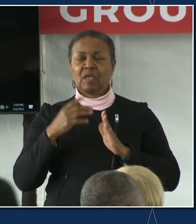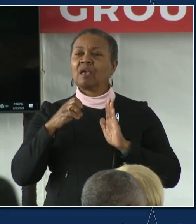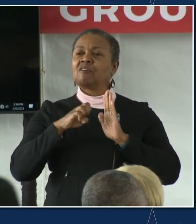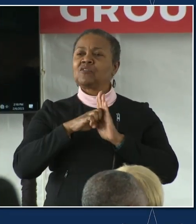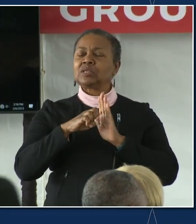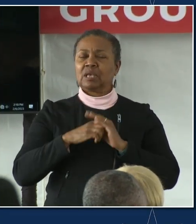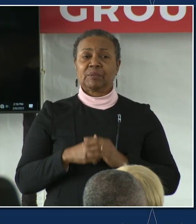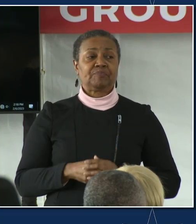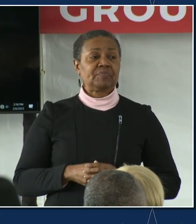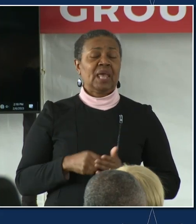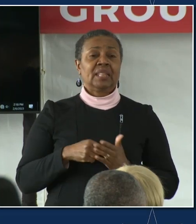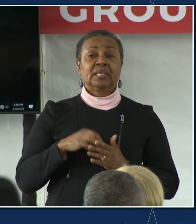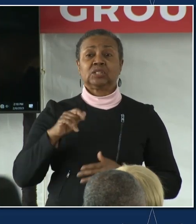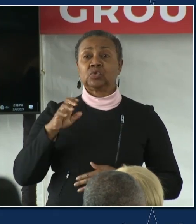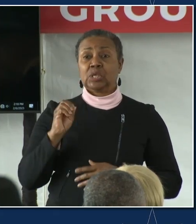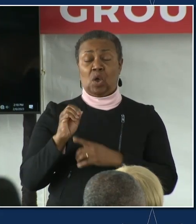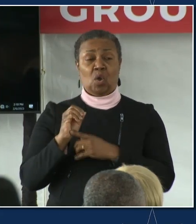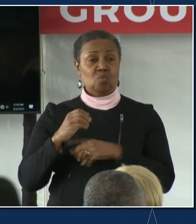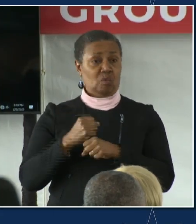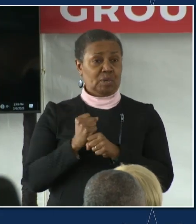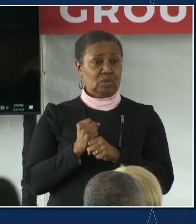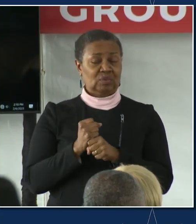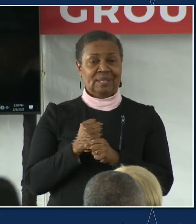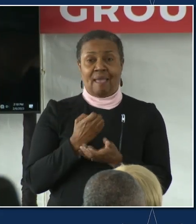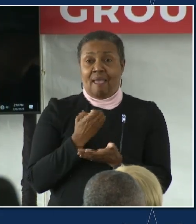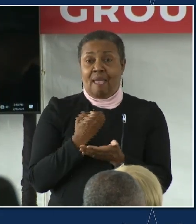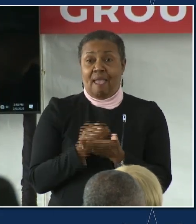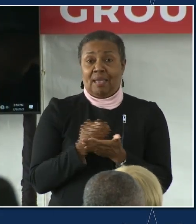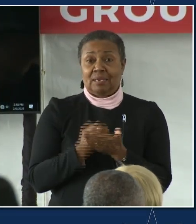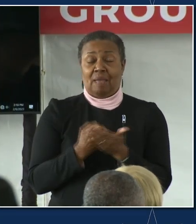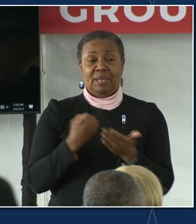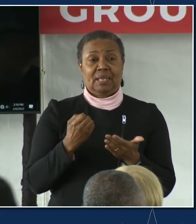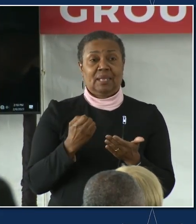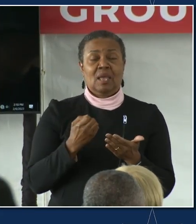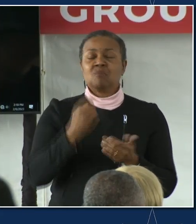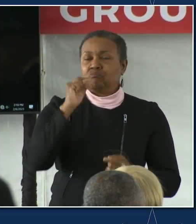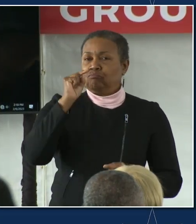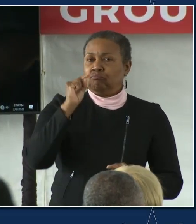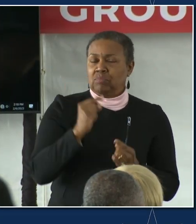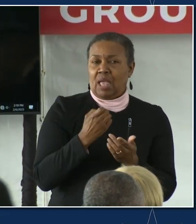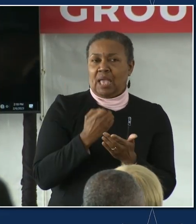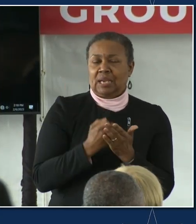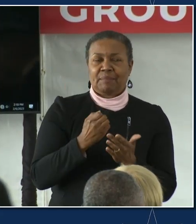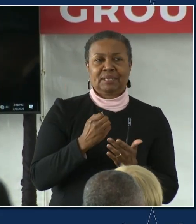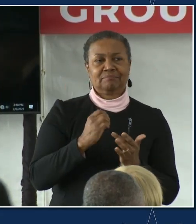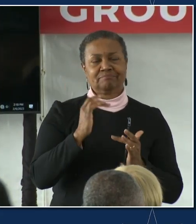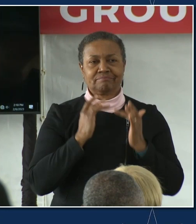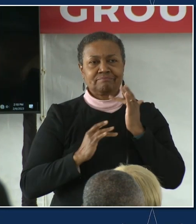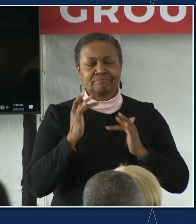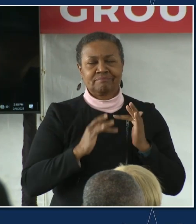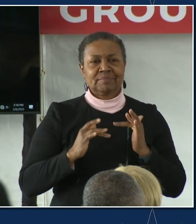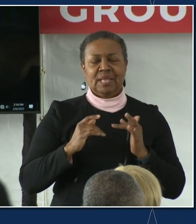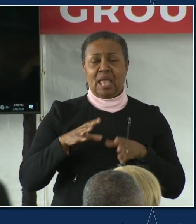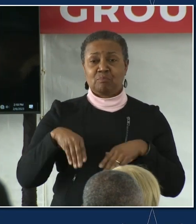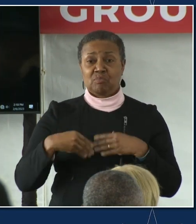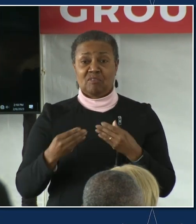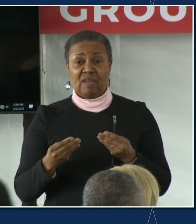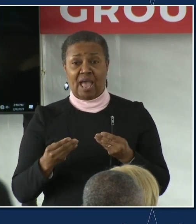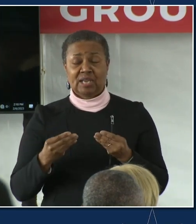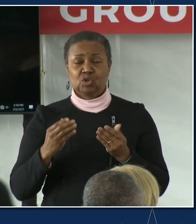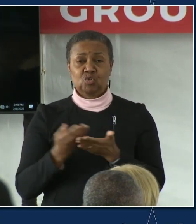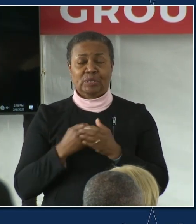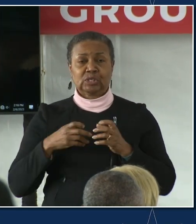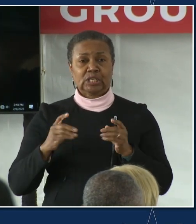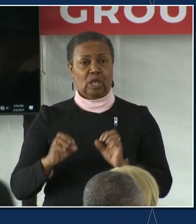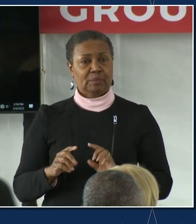example, this studio will produce reduce economic insecurity and inequity by providing new